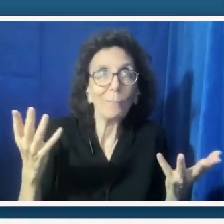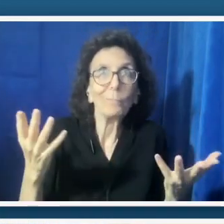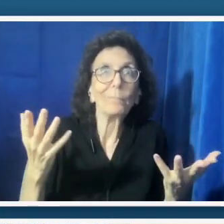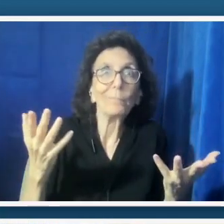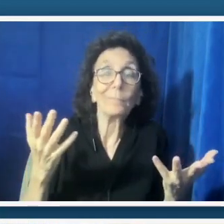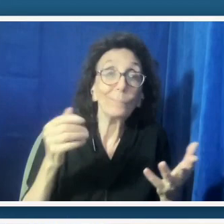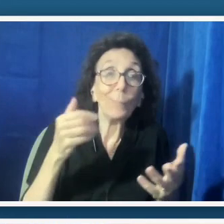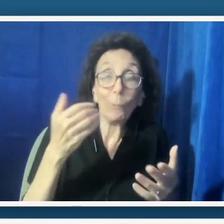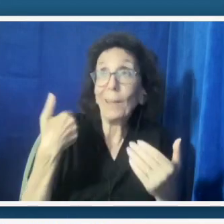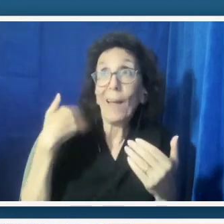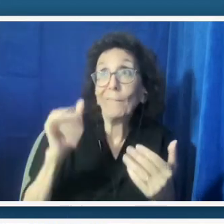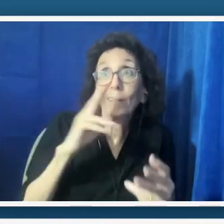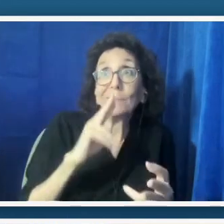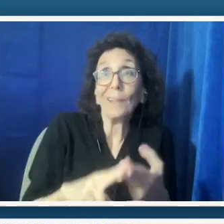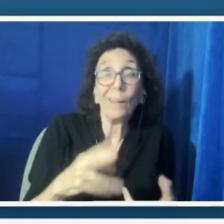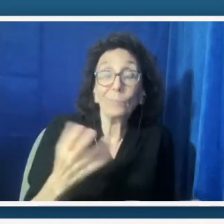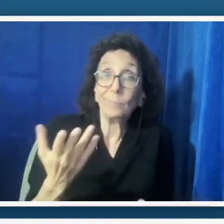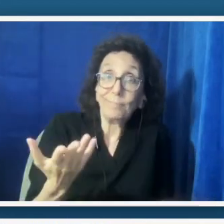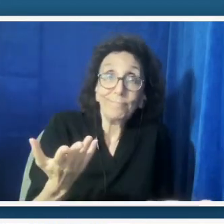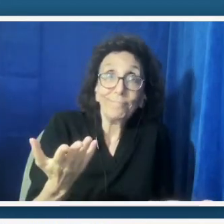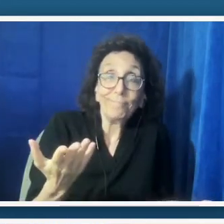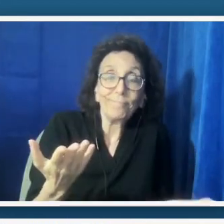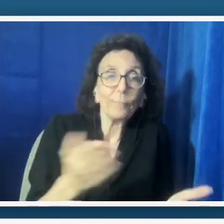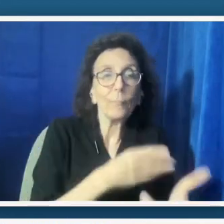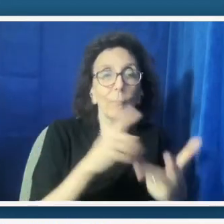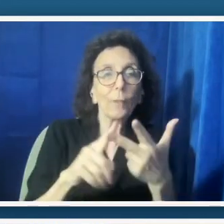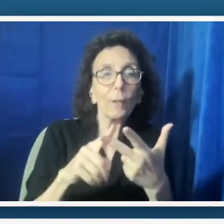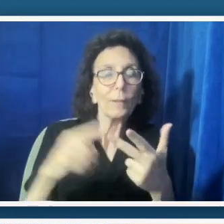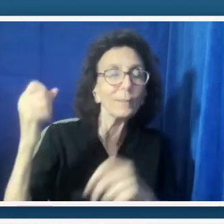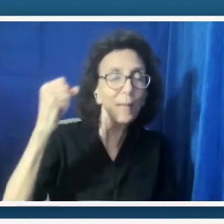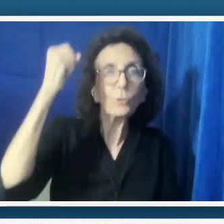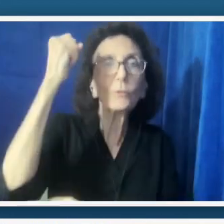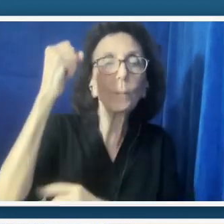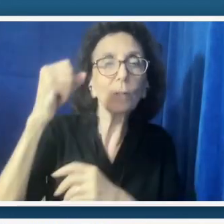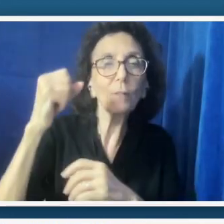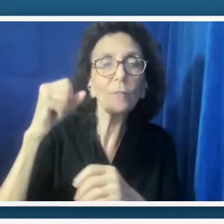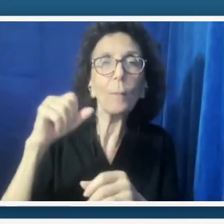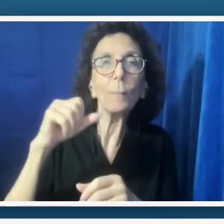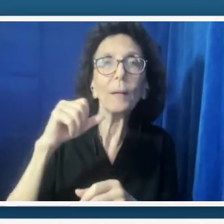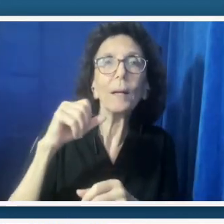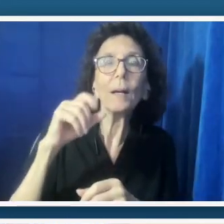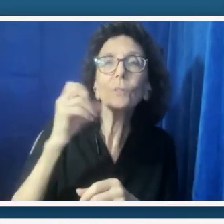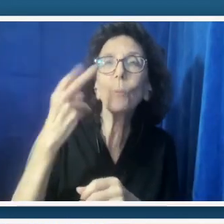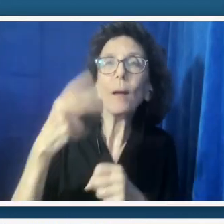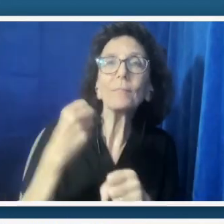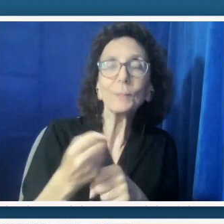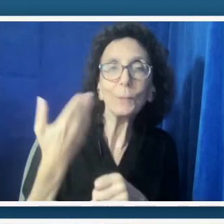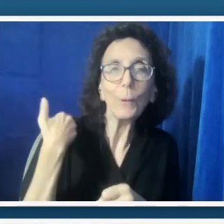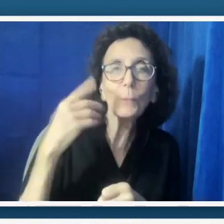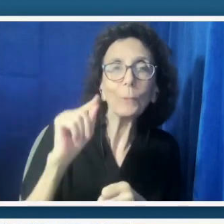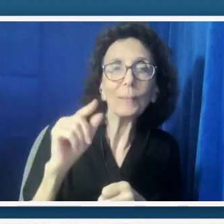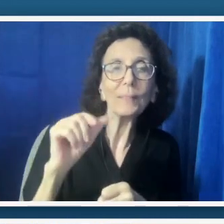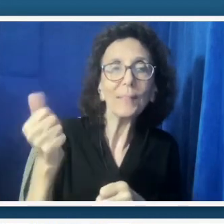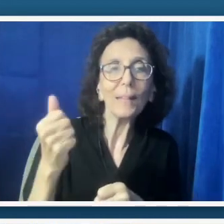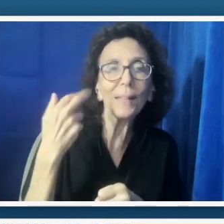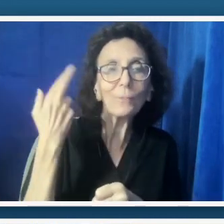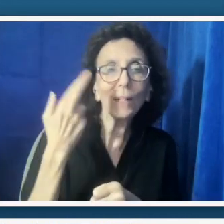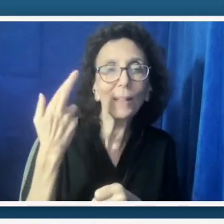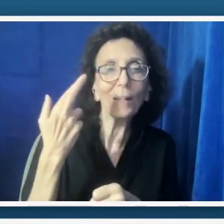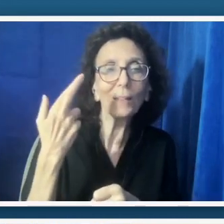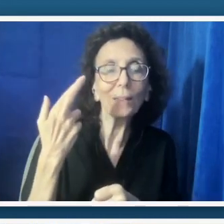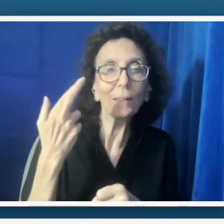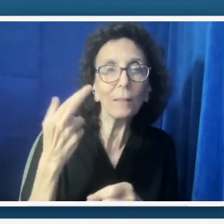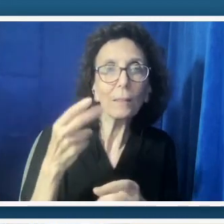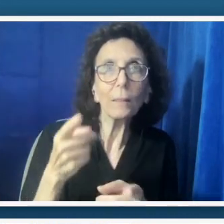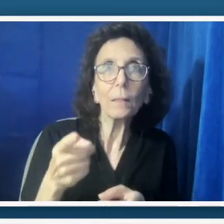stamp. And lastly, the Statue of Liberty stamp from 2010 made some major headlines when it was realized that it, in fact, is not a